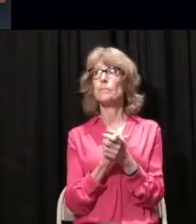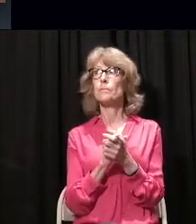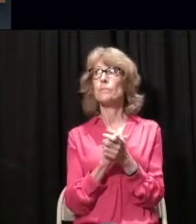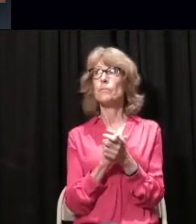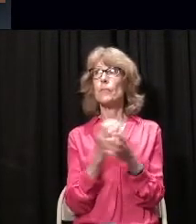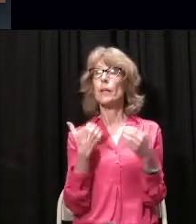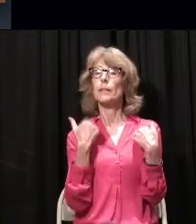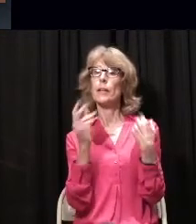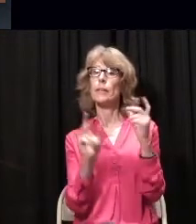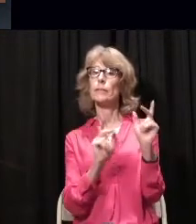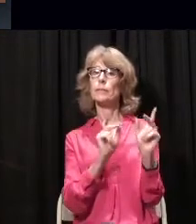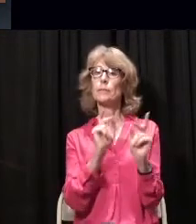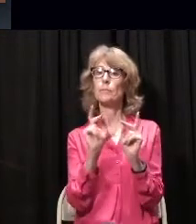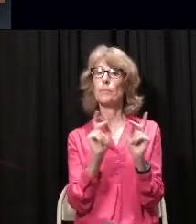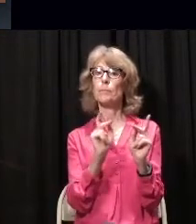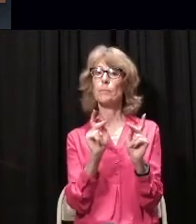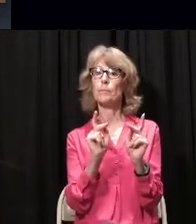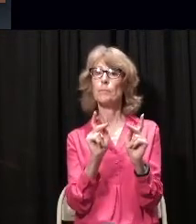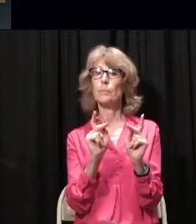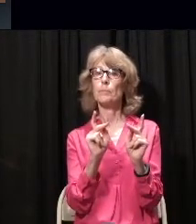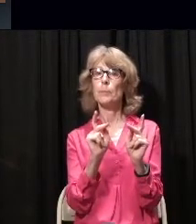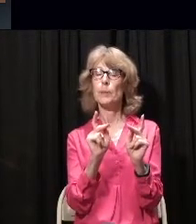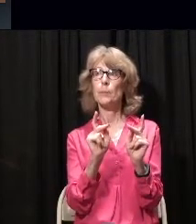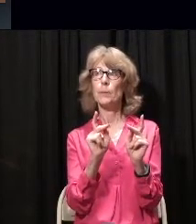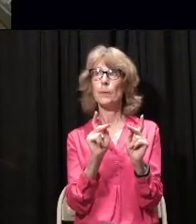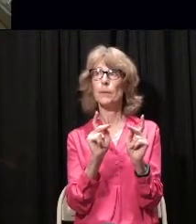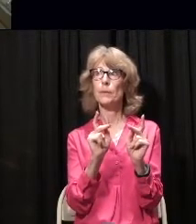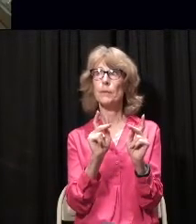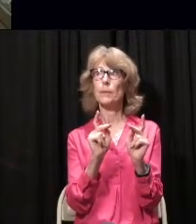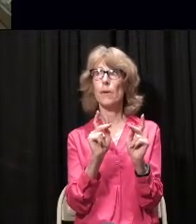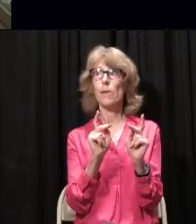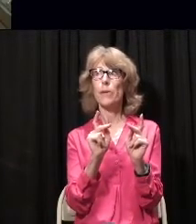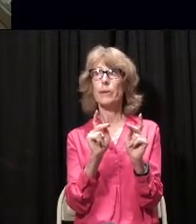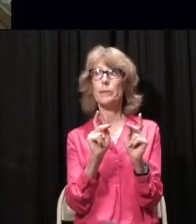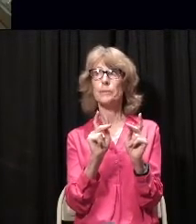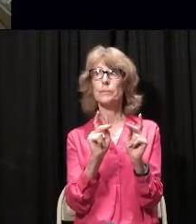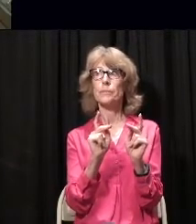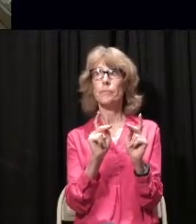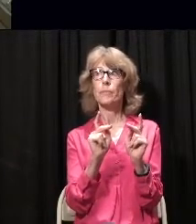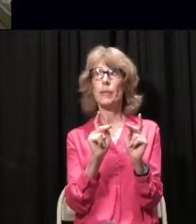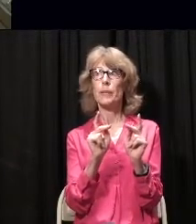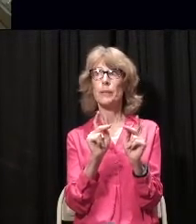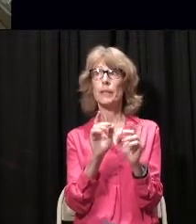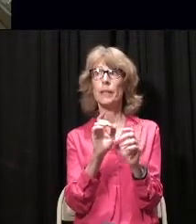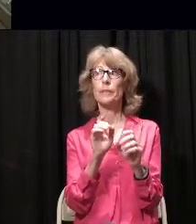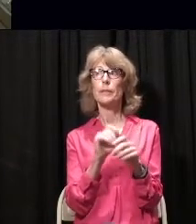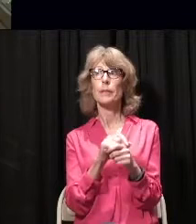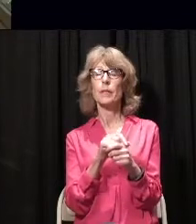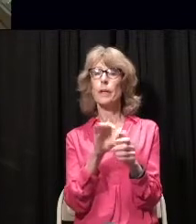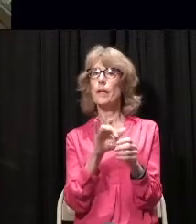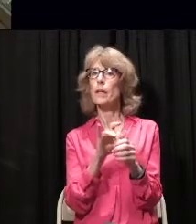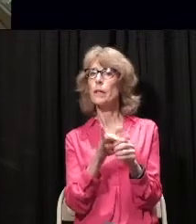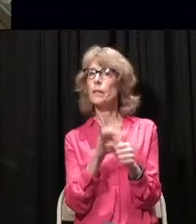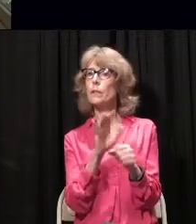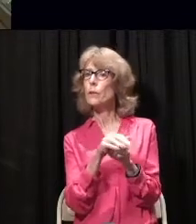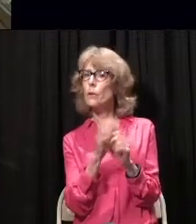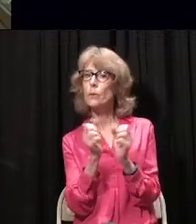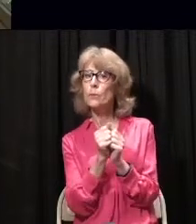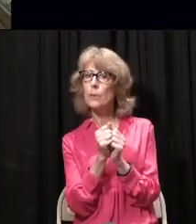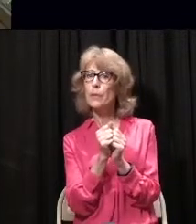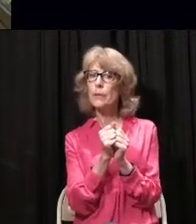to every teen in the youth group. So around 300 people got Cokes with this effort, and a lot of happy faces there.